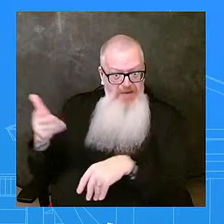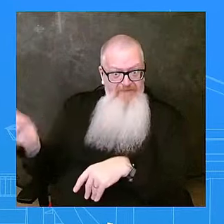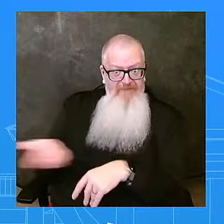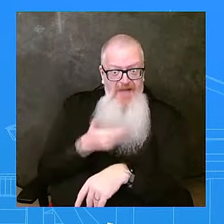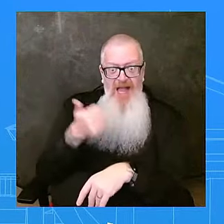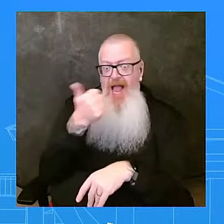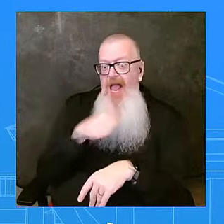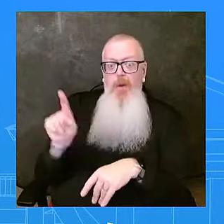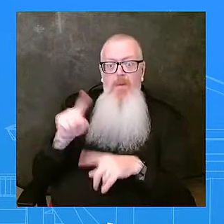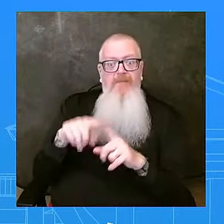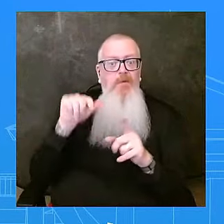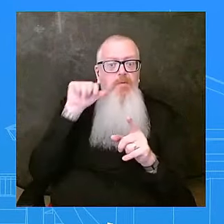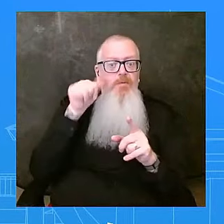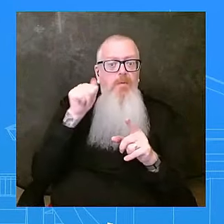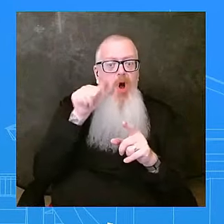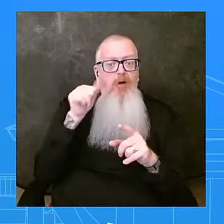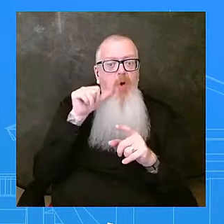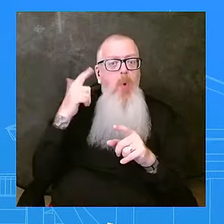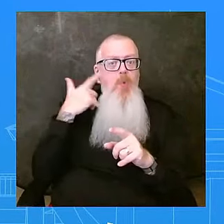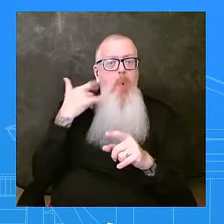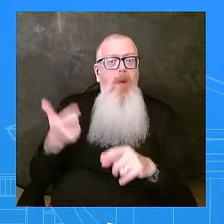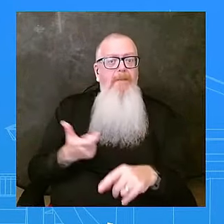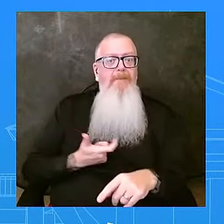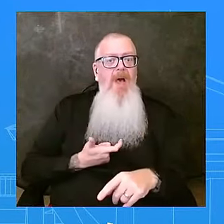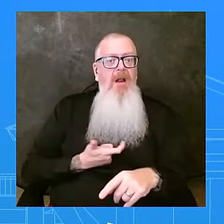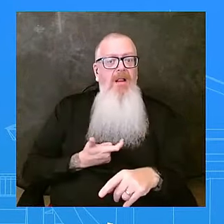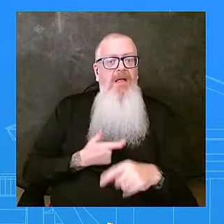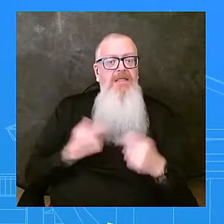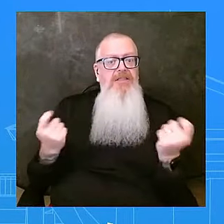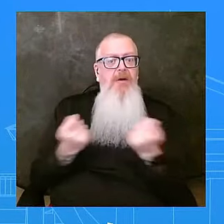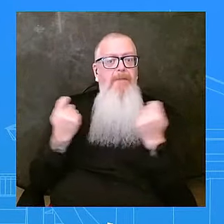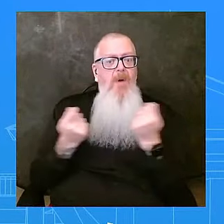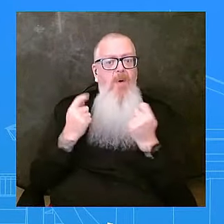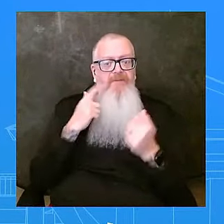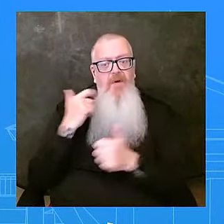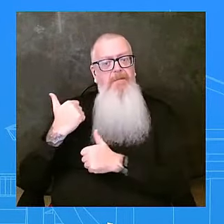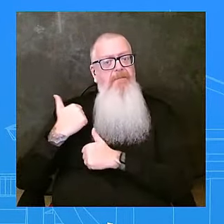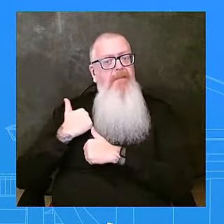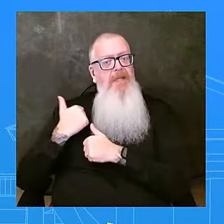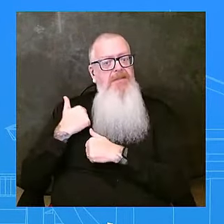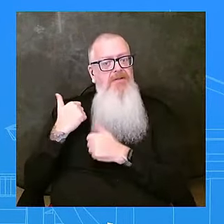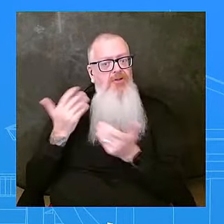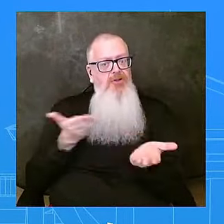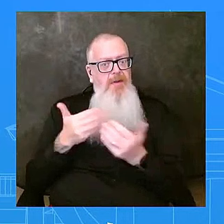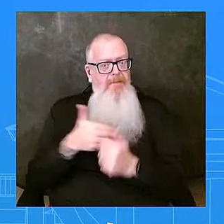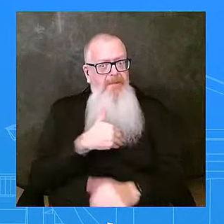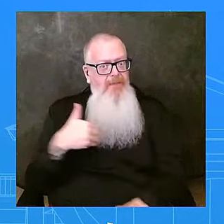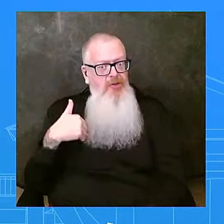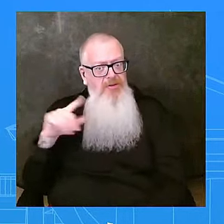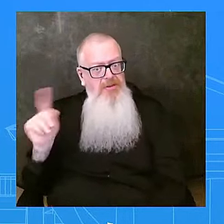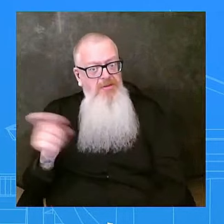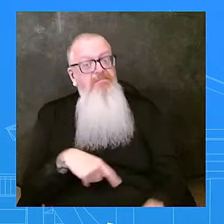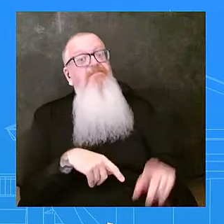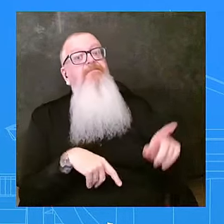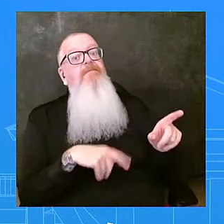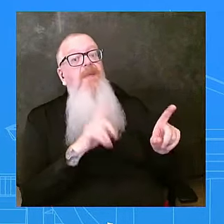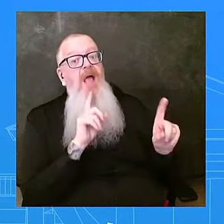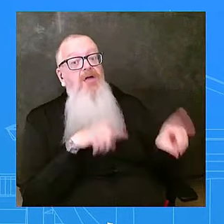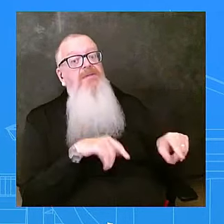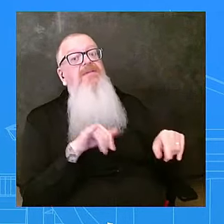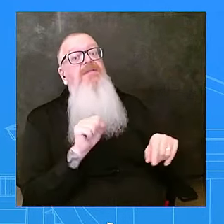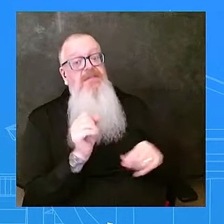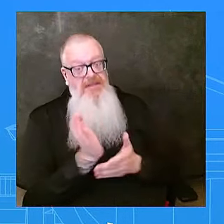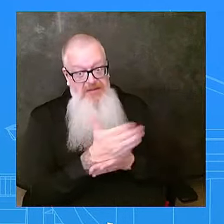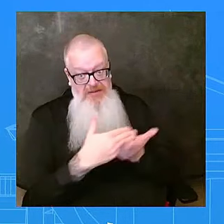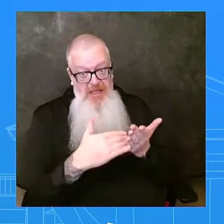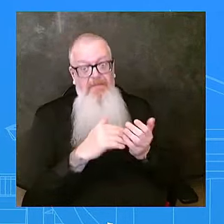for the families of the 13 service members? There will be quite a few from the Department of Defense, both in terms of active duty admirals